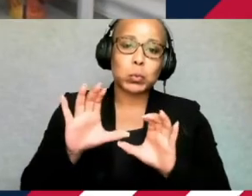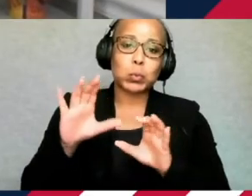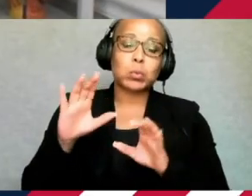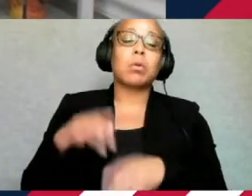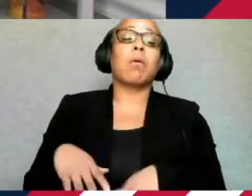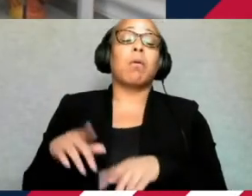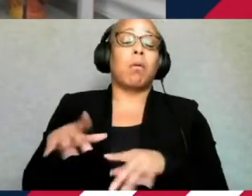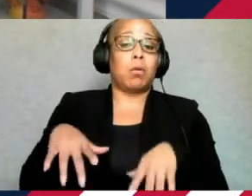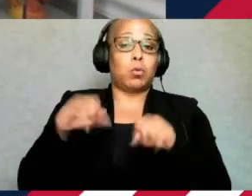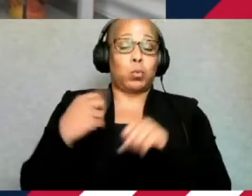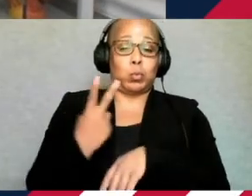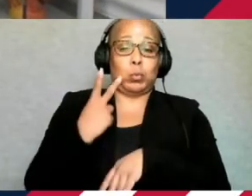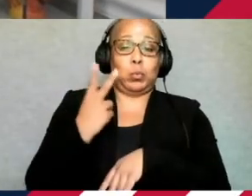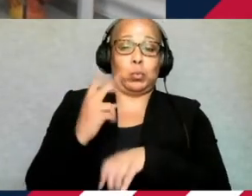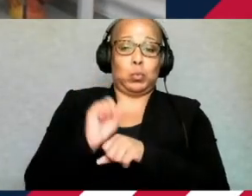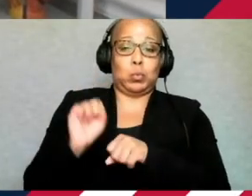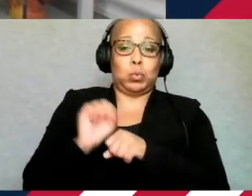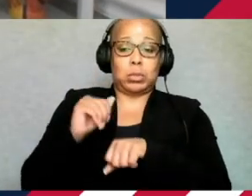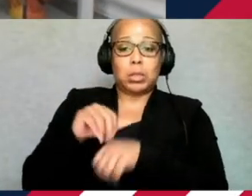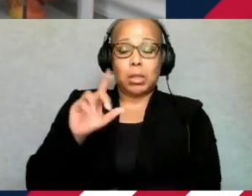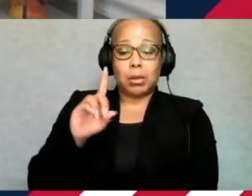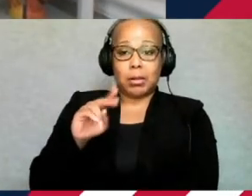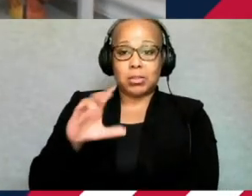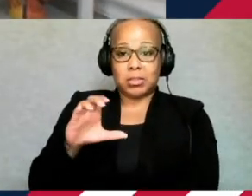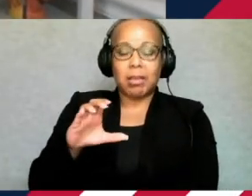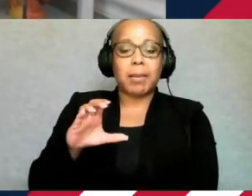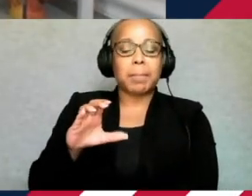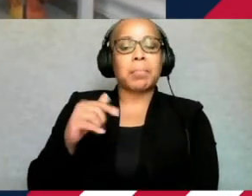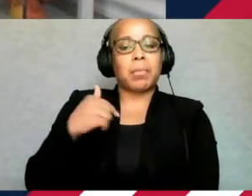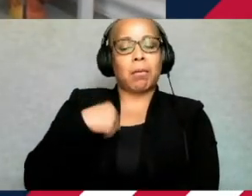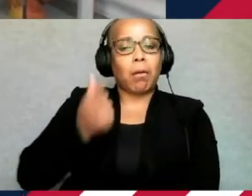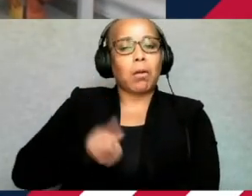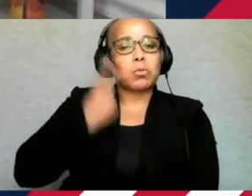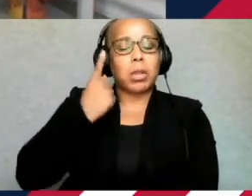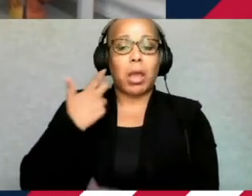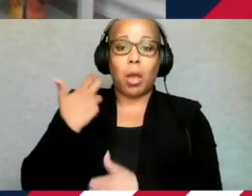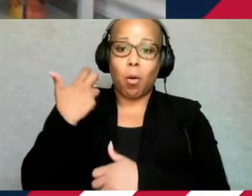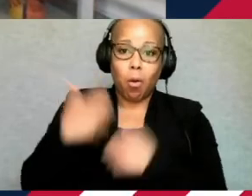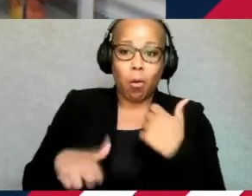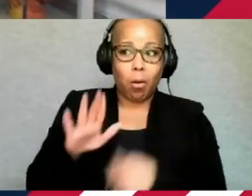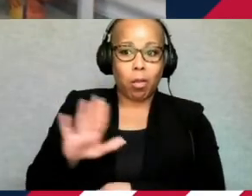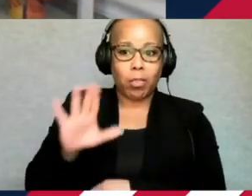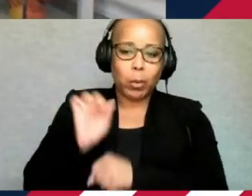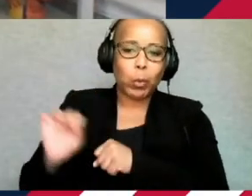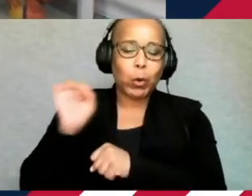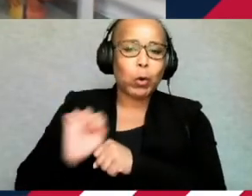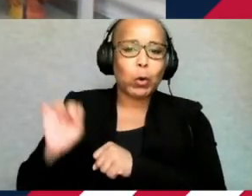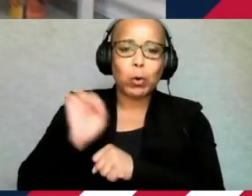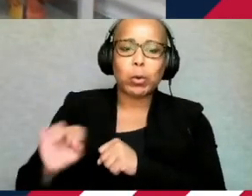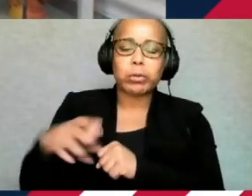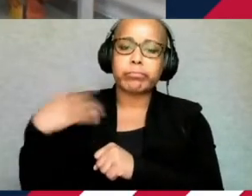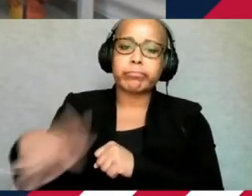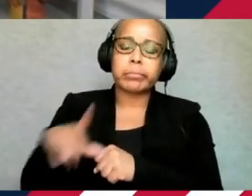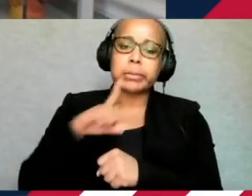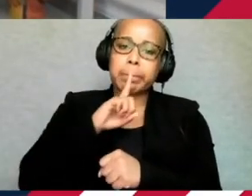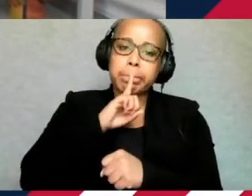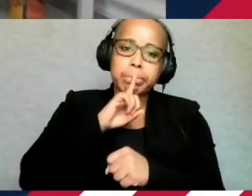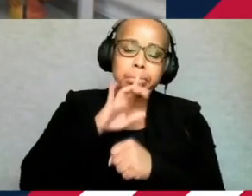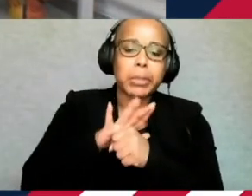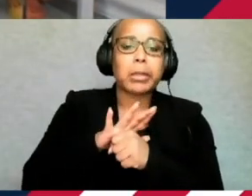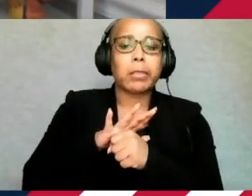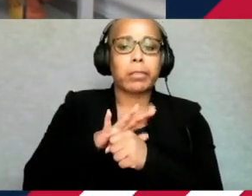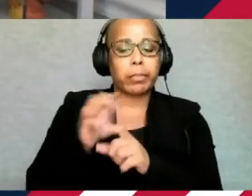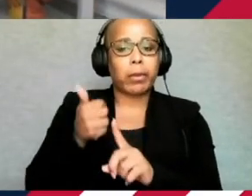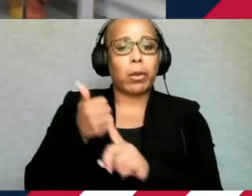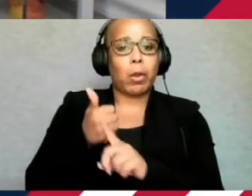of duty at the DNC, I understand how hard they work, how committed they are, and